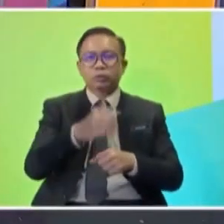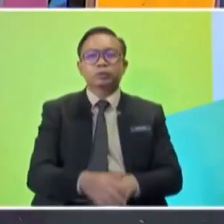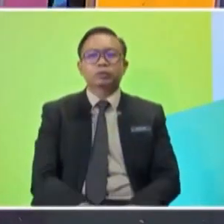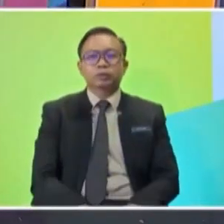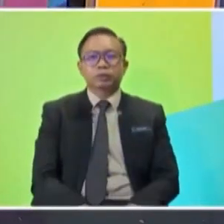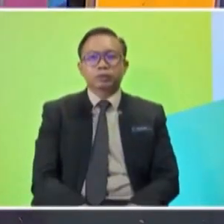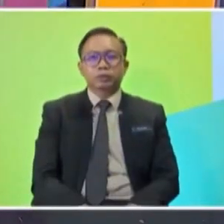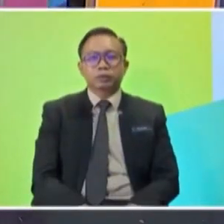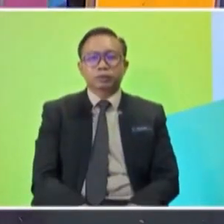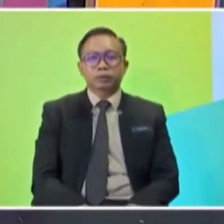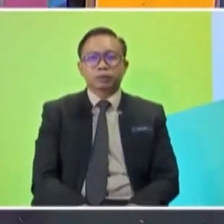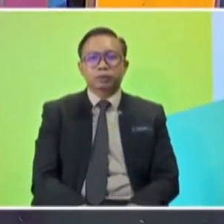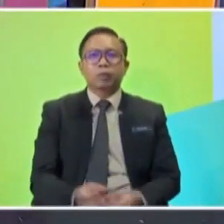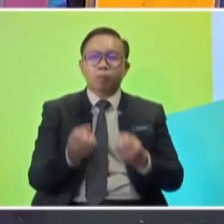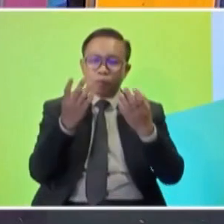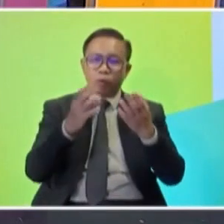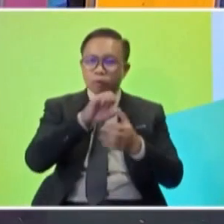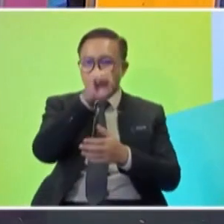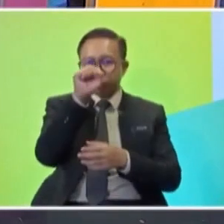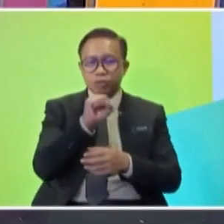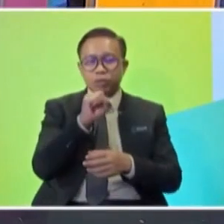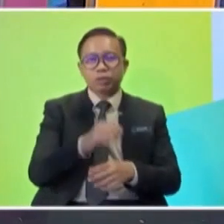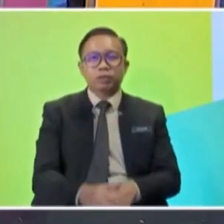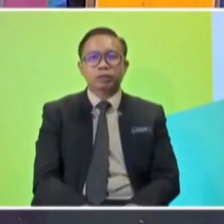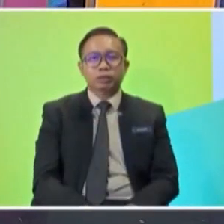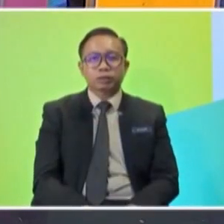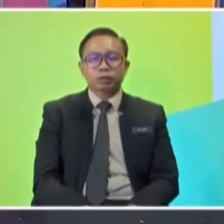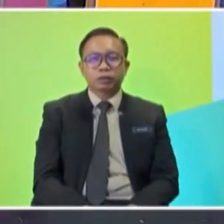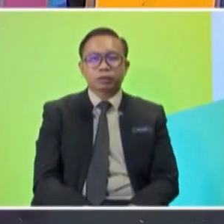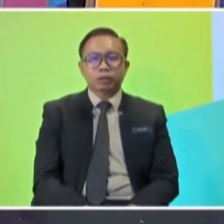after this, right, sir? Yes, we have more questions coming. Okay, so don't go... And we have another